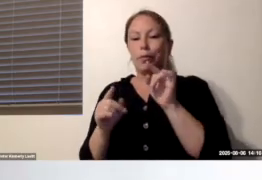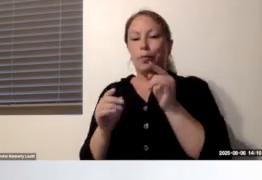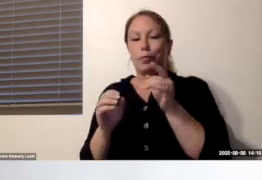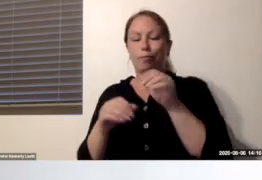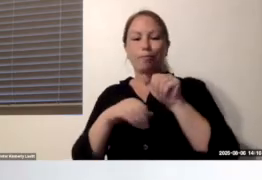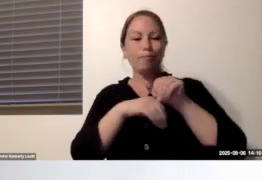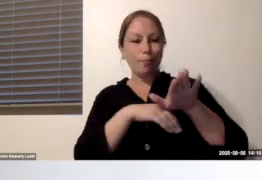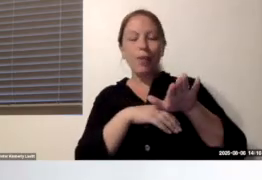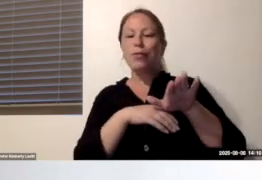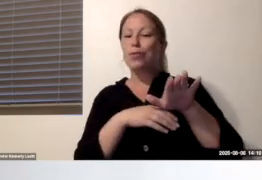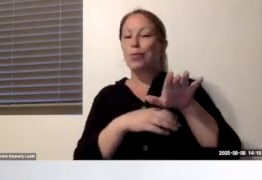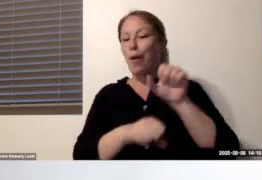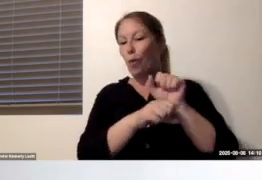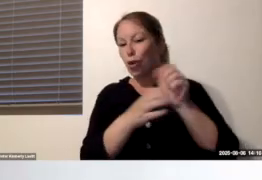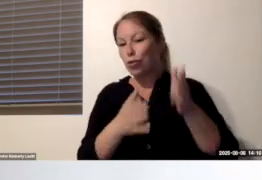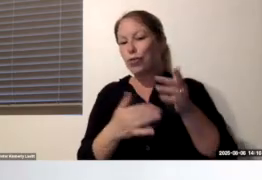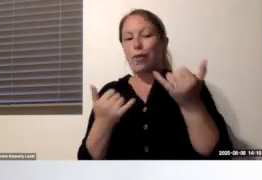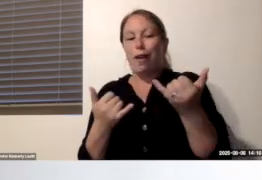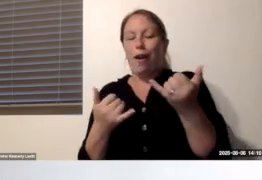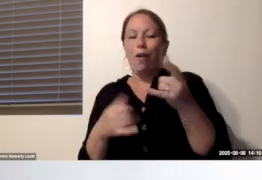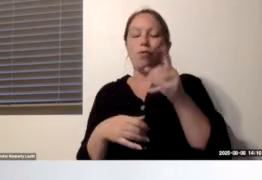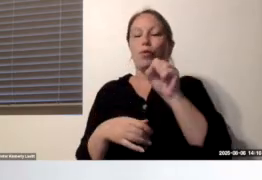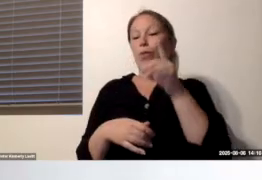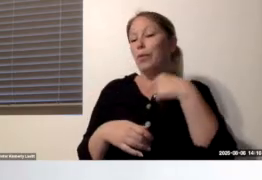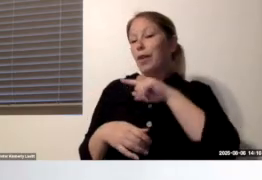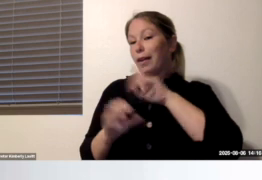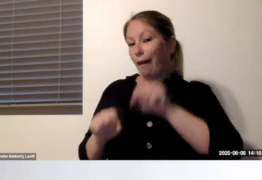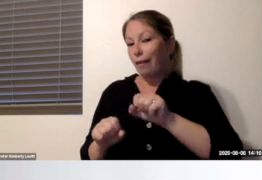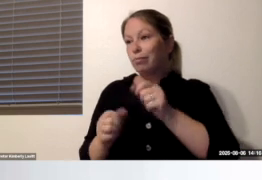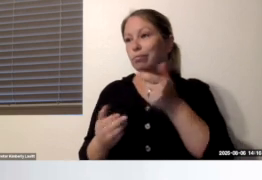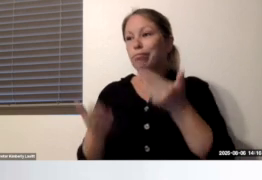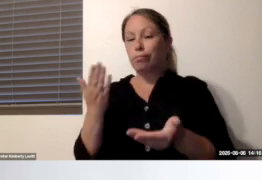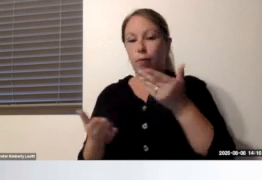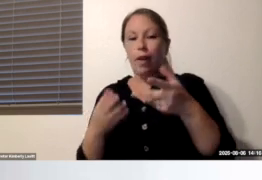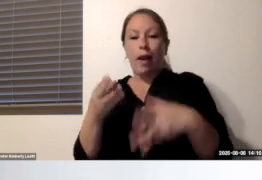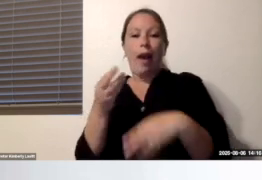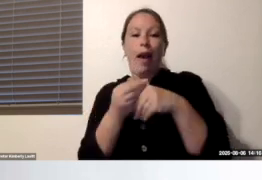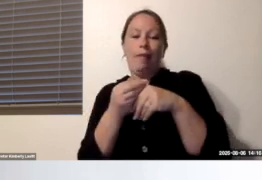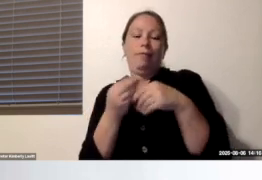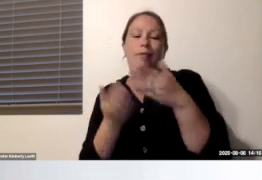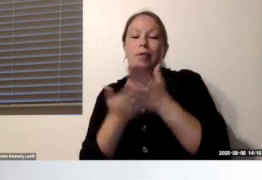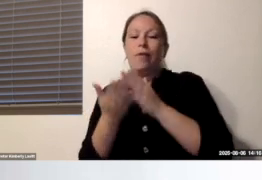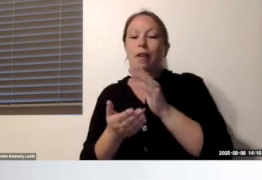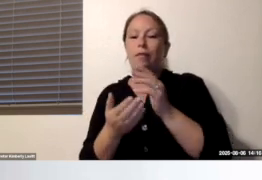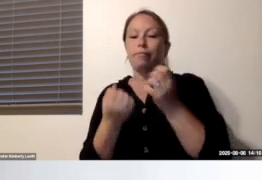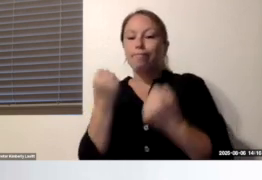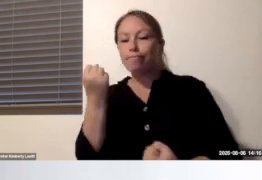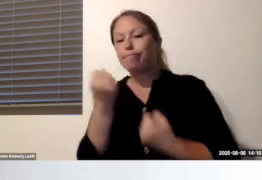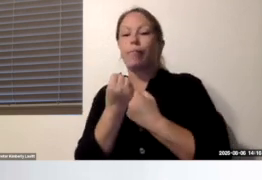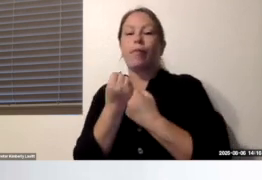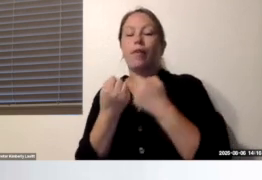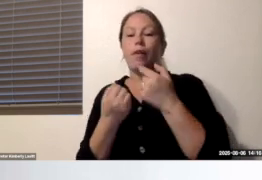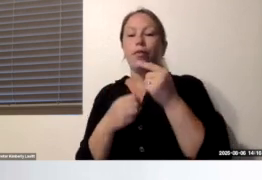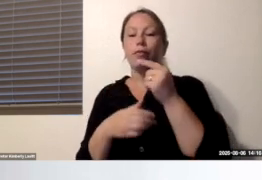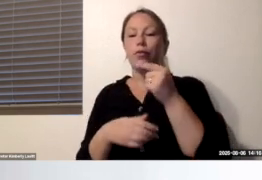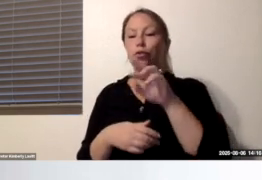my colleagues right now, so we can potentially add that in some of our advocacy going forward around the Greenhouse Gas